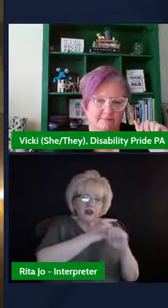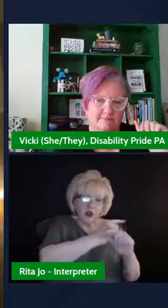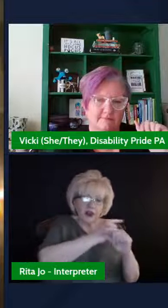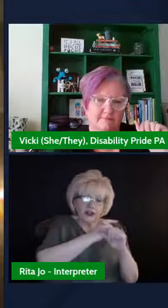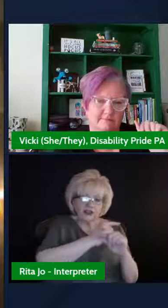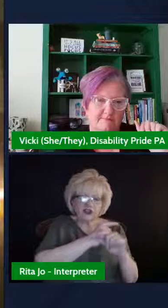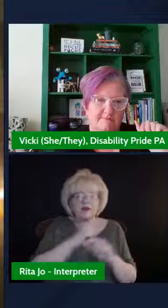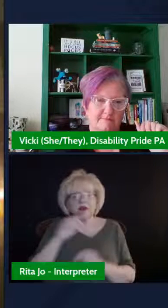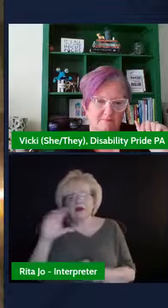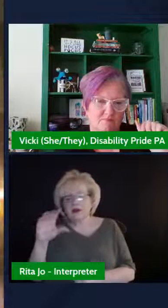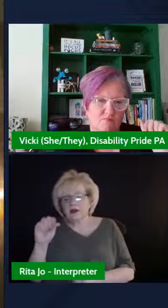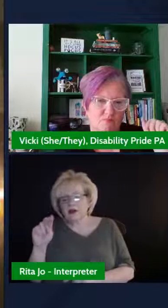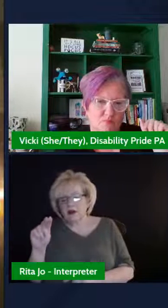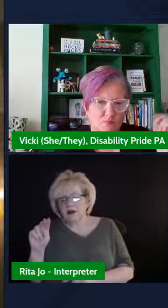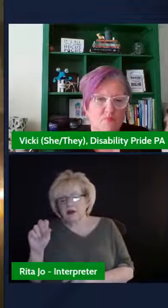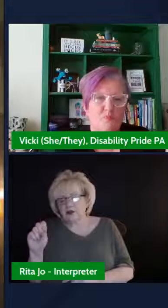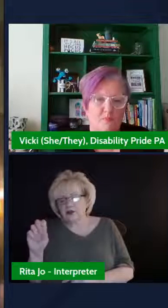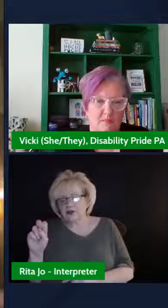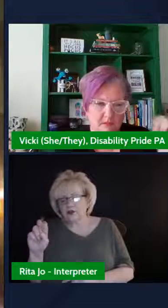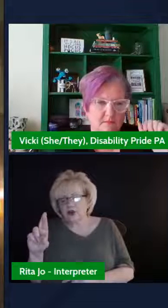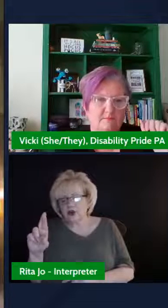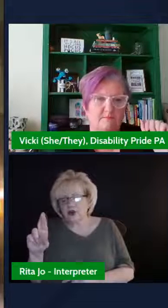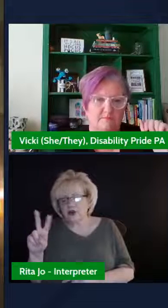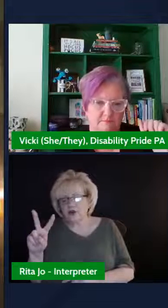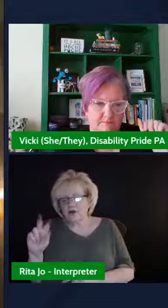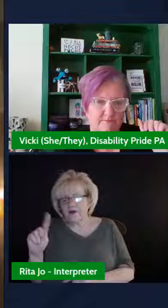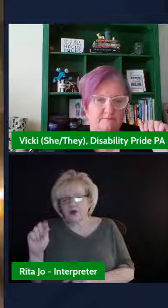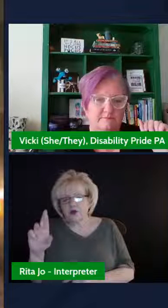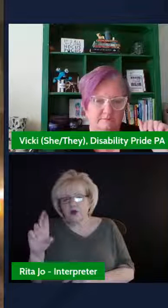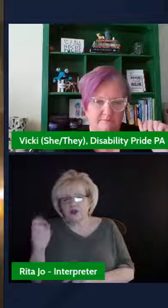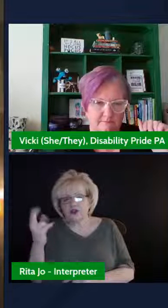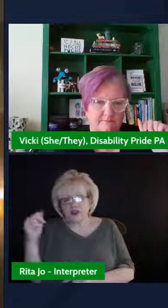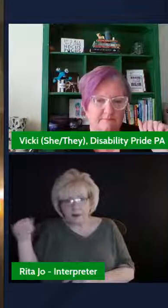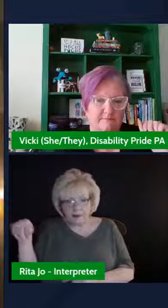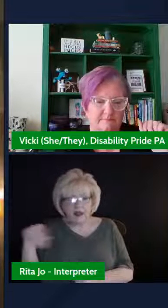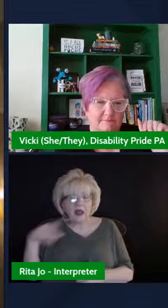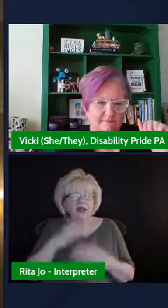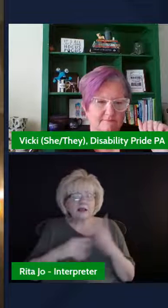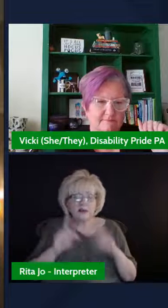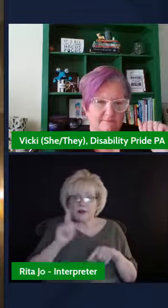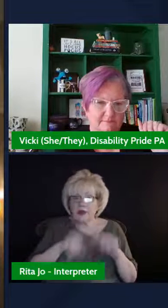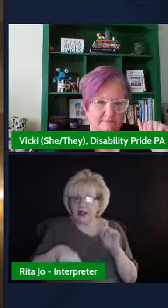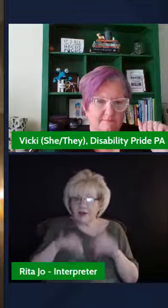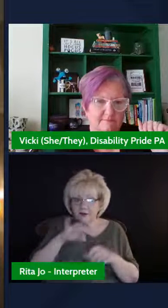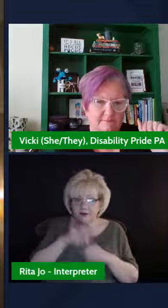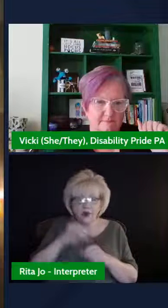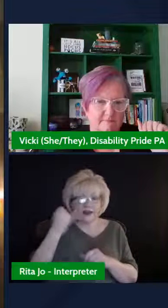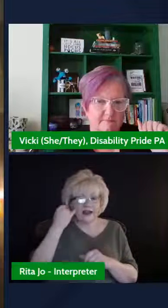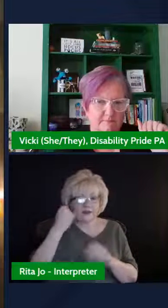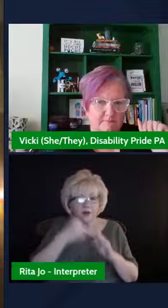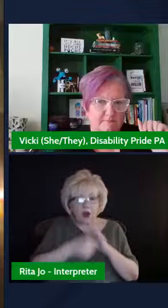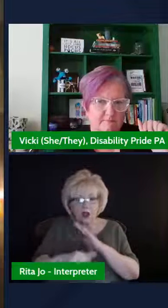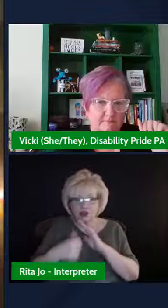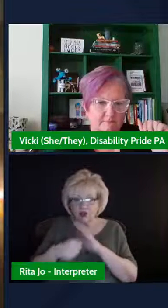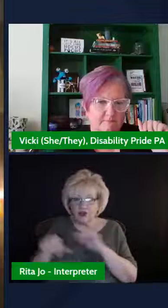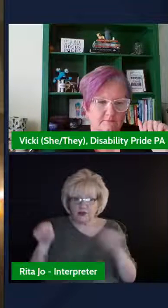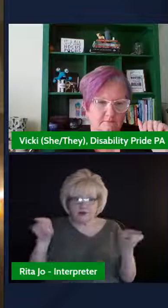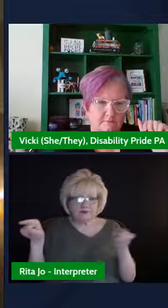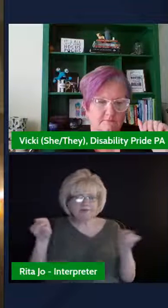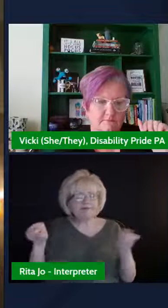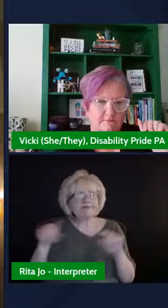Um, People are not allowed to vote in certain states when they're on those. It restricts a lot